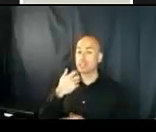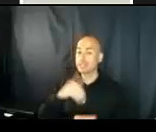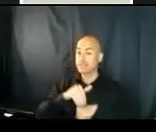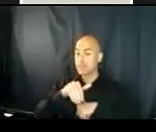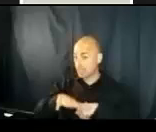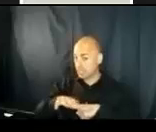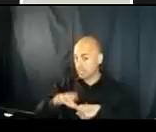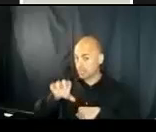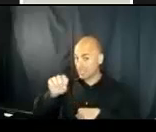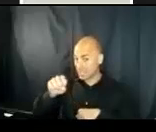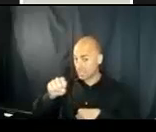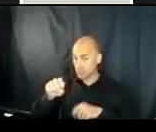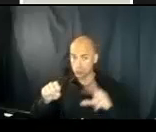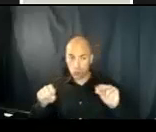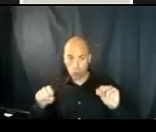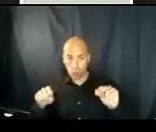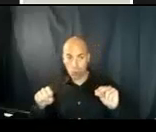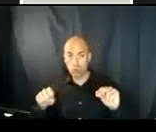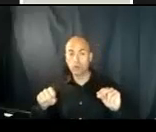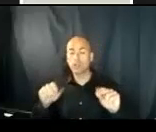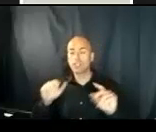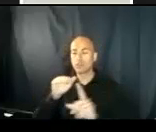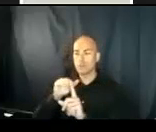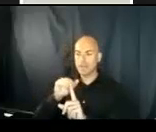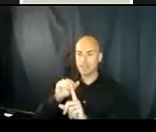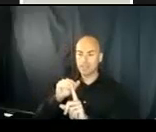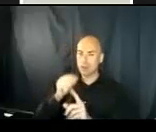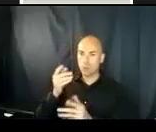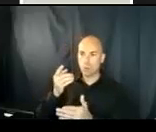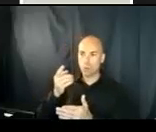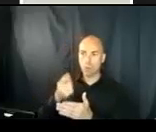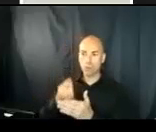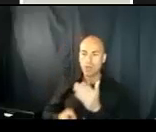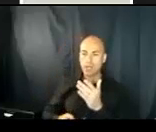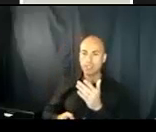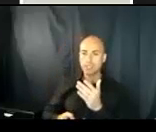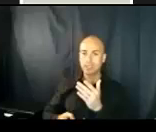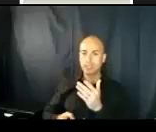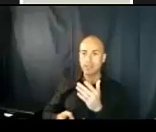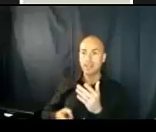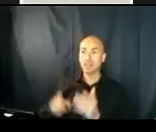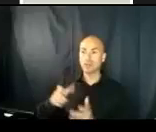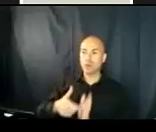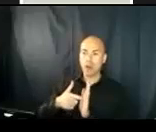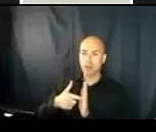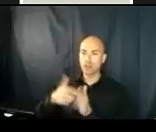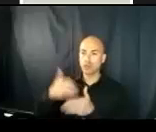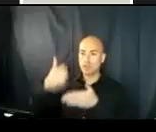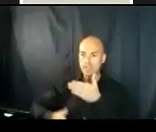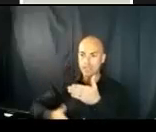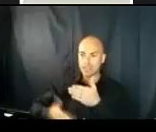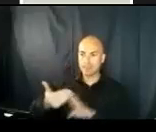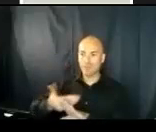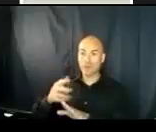you can continue. So it's a reminder of the student of the things, maybe the things they have to complete to continue, or maybe things